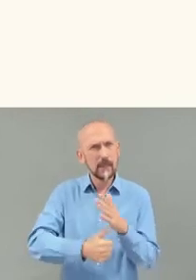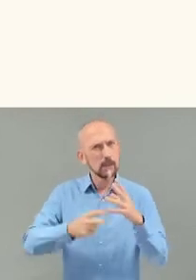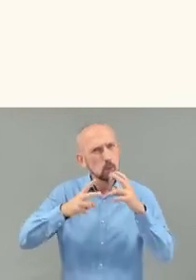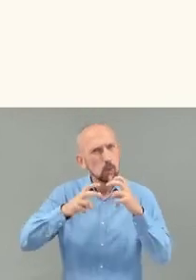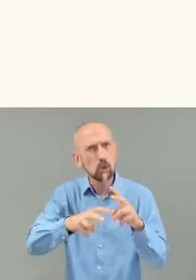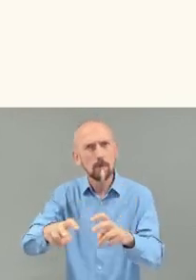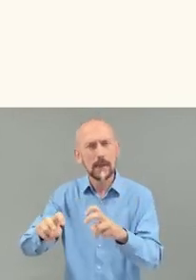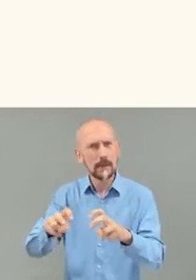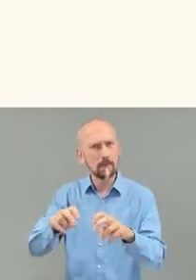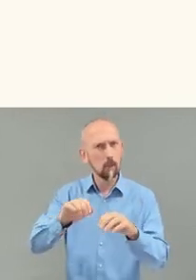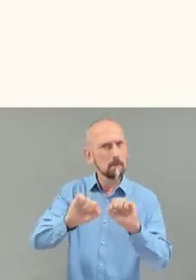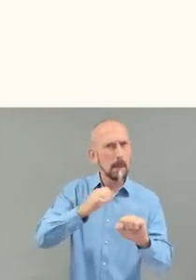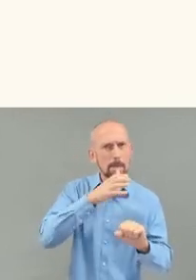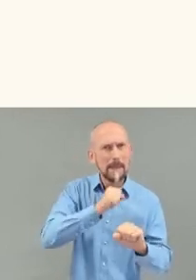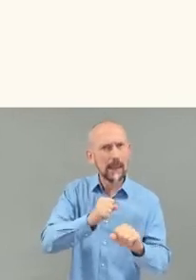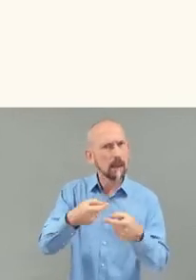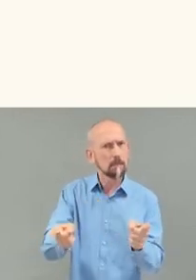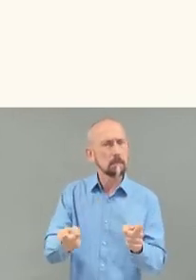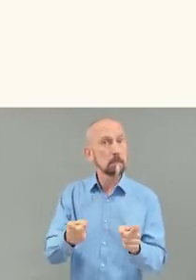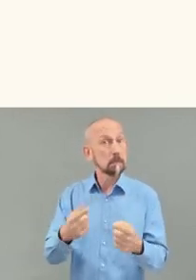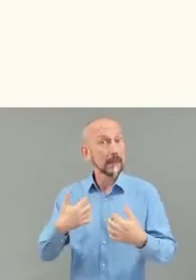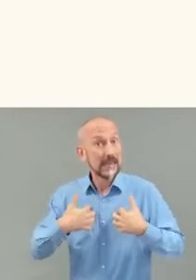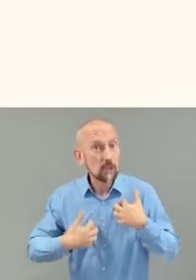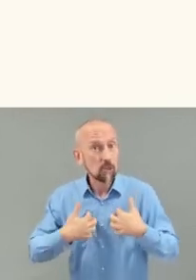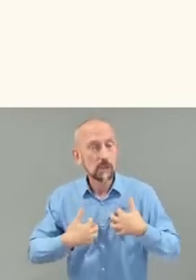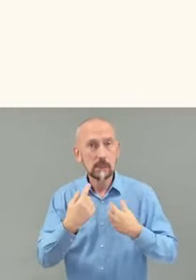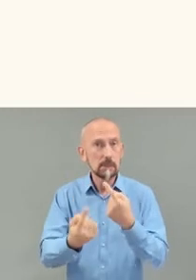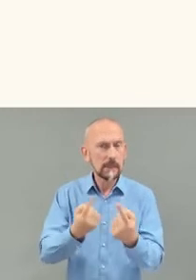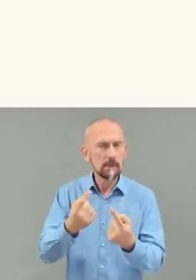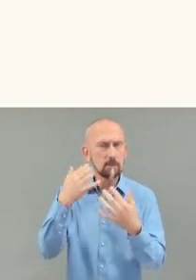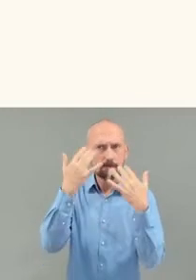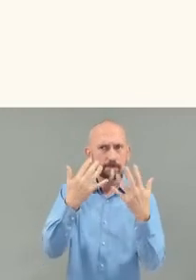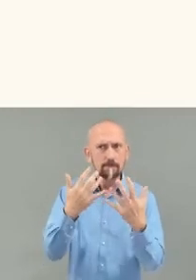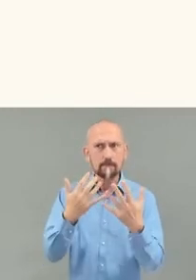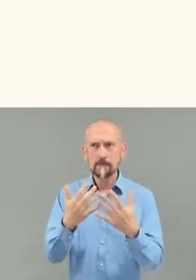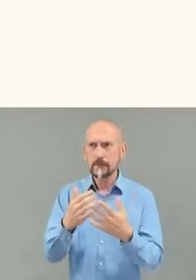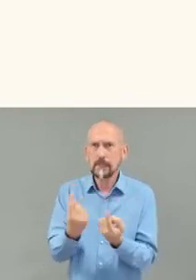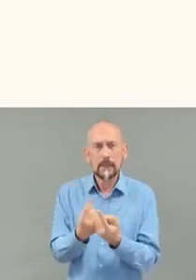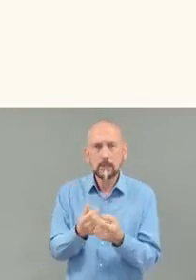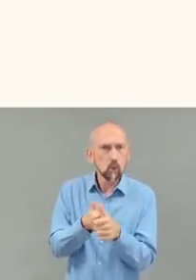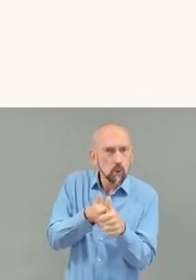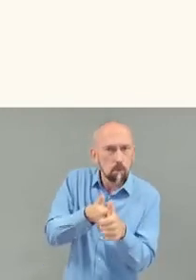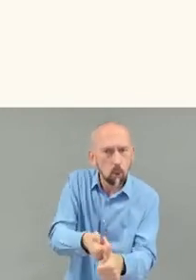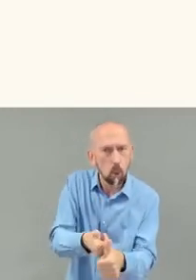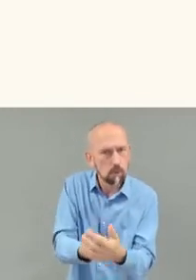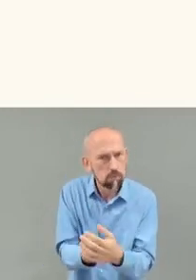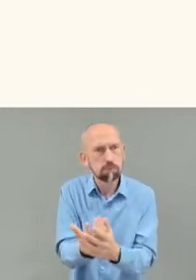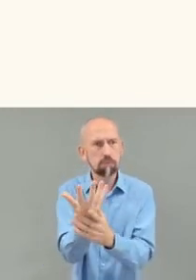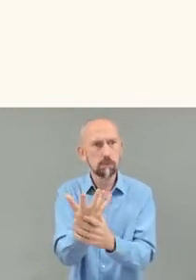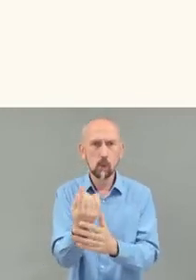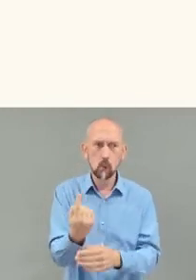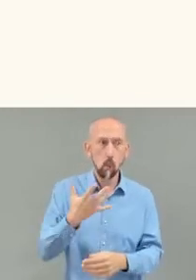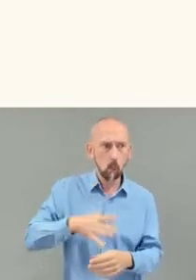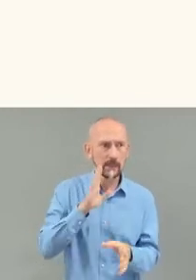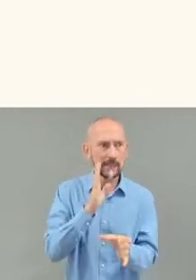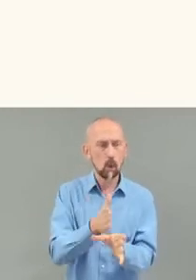just to see how much interest there would be in developing a space which would support aspiring psychologists, South